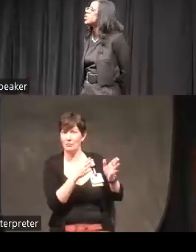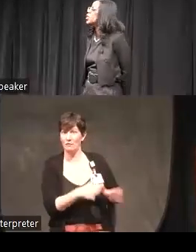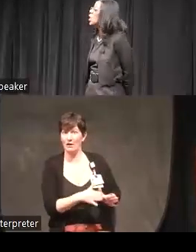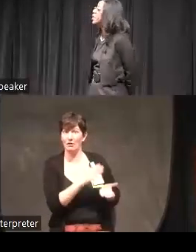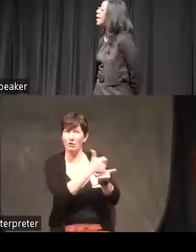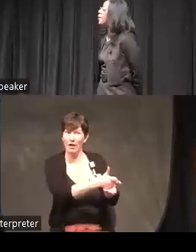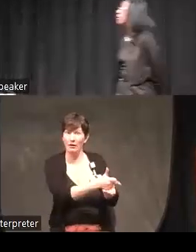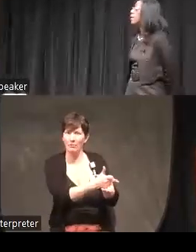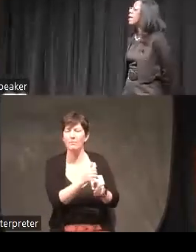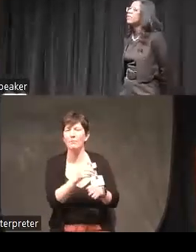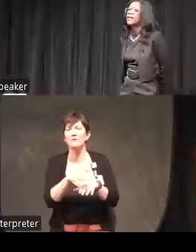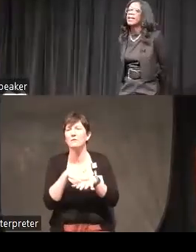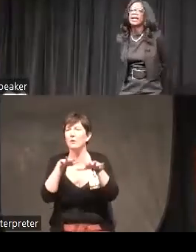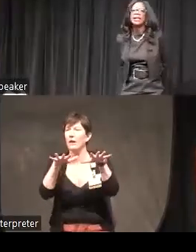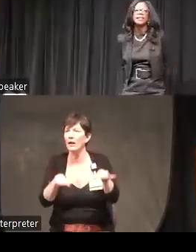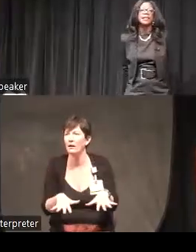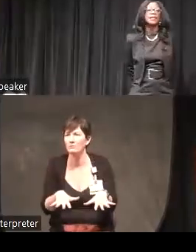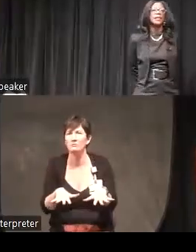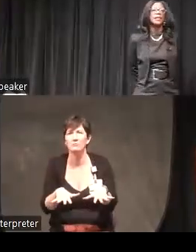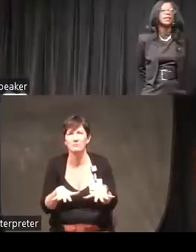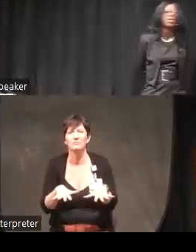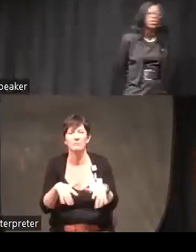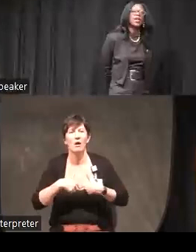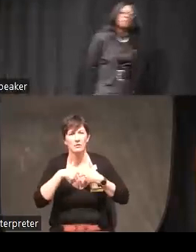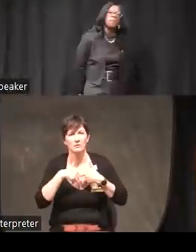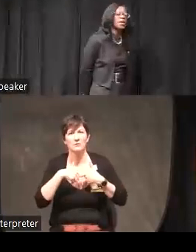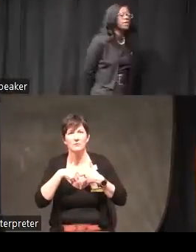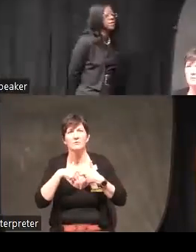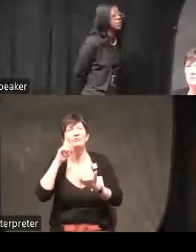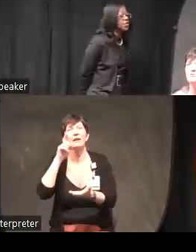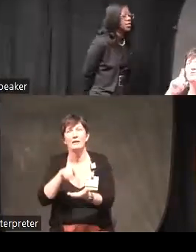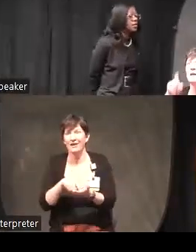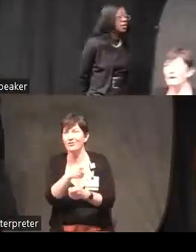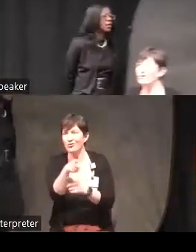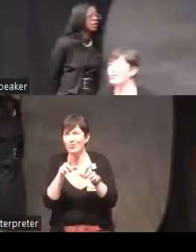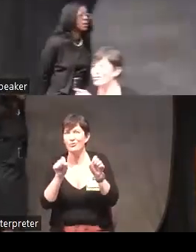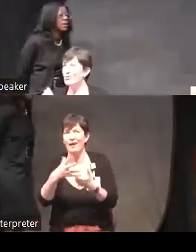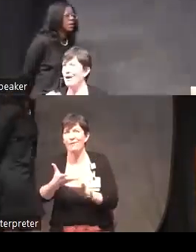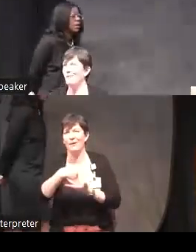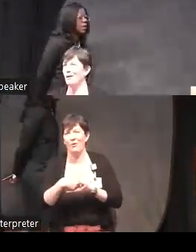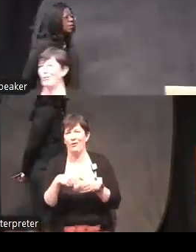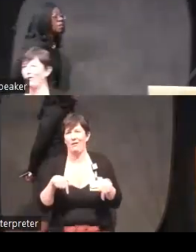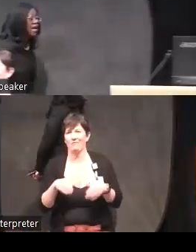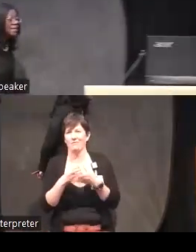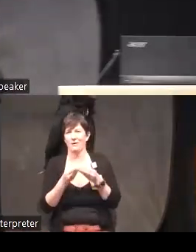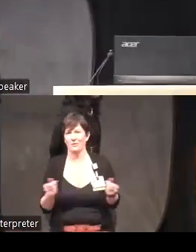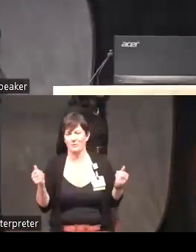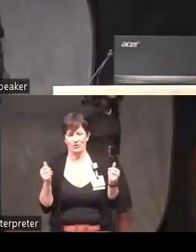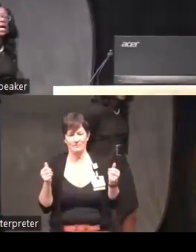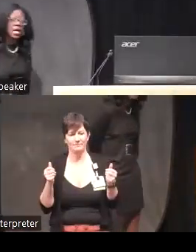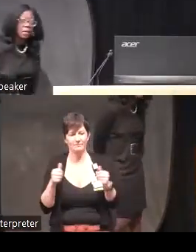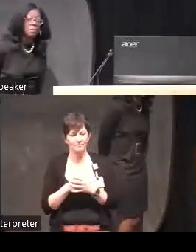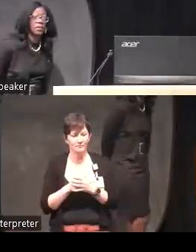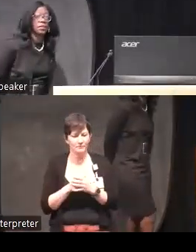But slow down and recognize that you can be part of the solution. Your mindset should